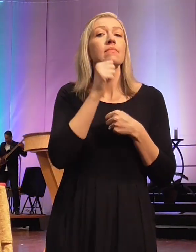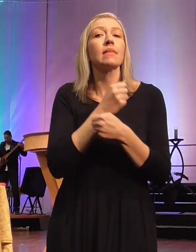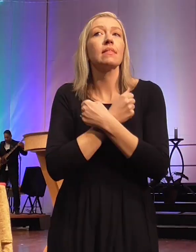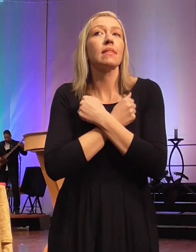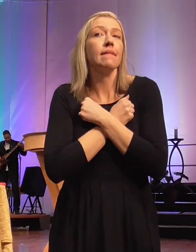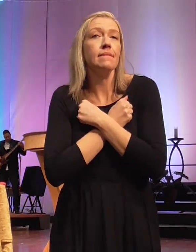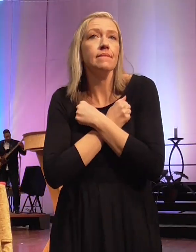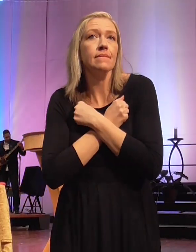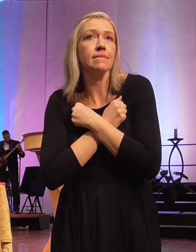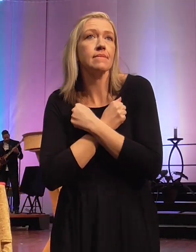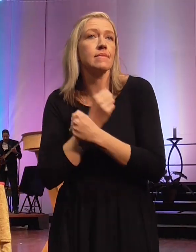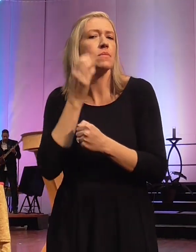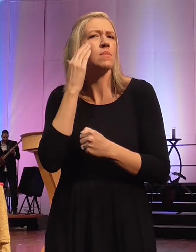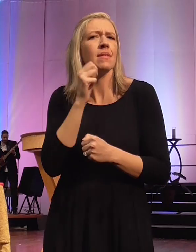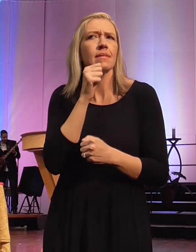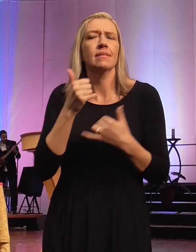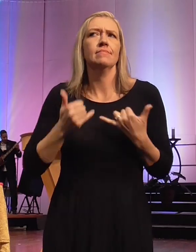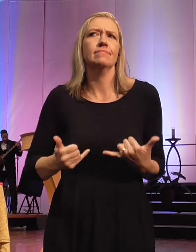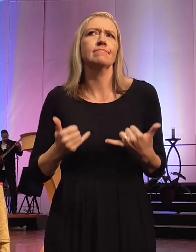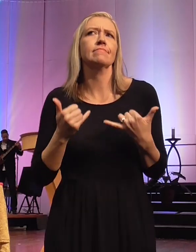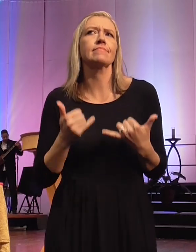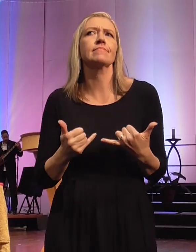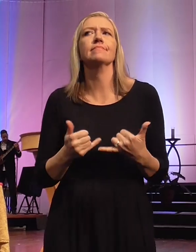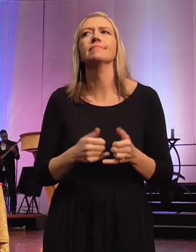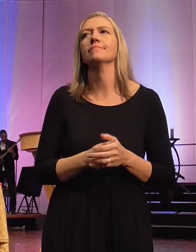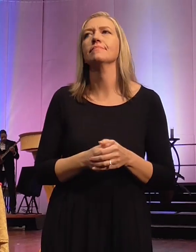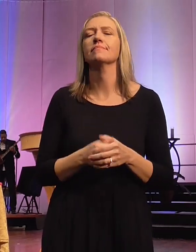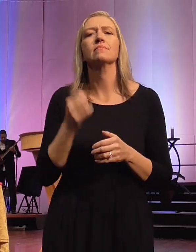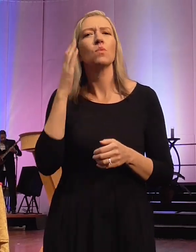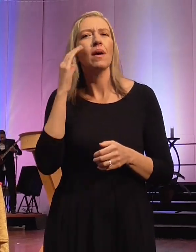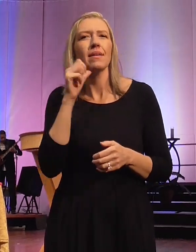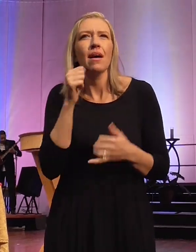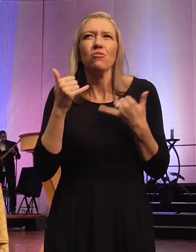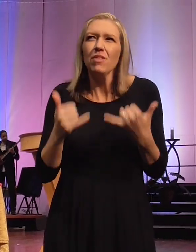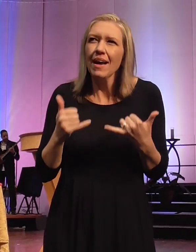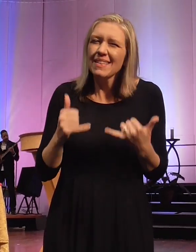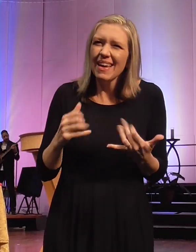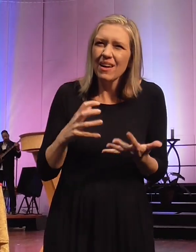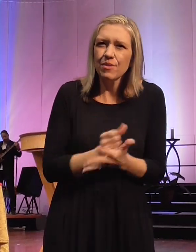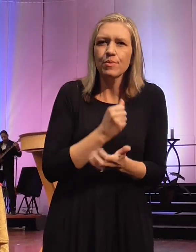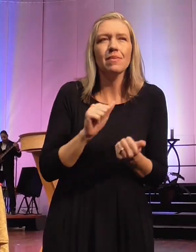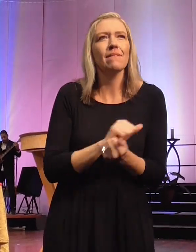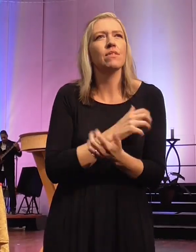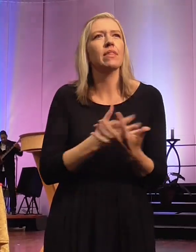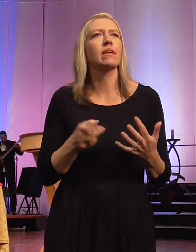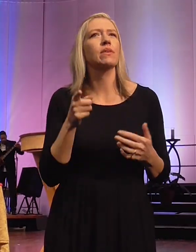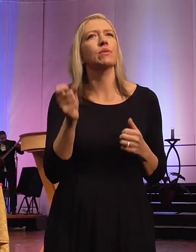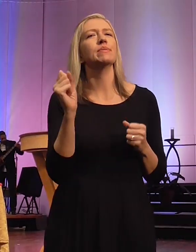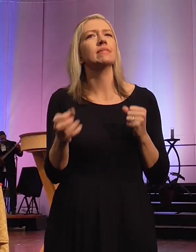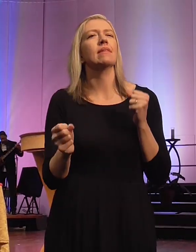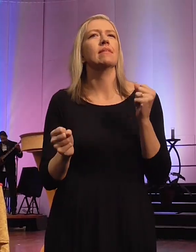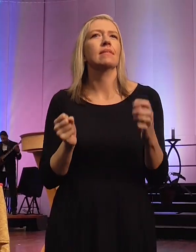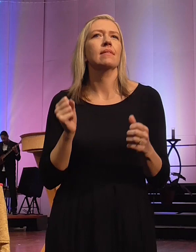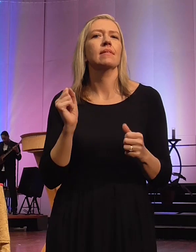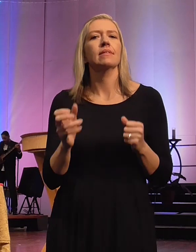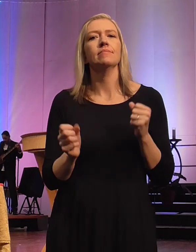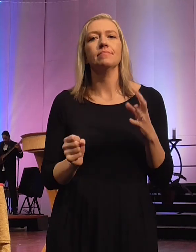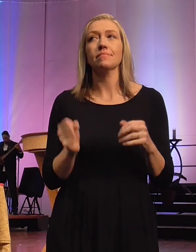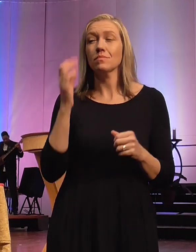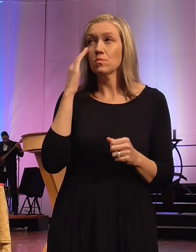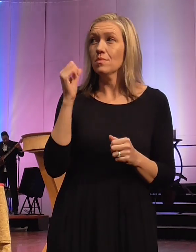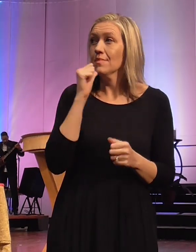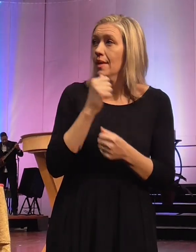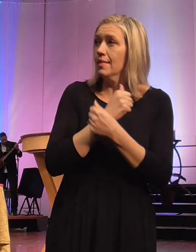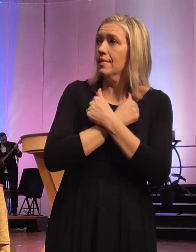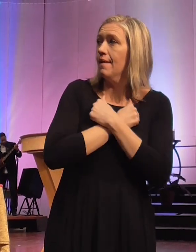not love? Why not today? Why not right now with everything you say?